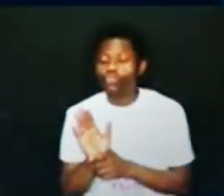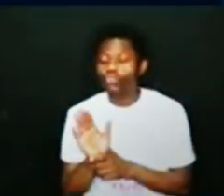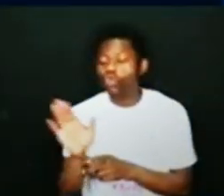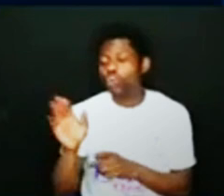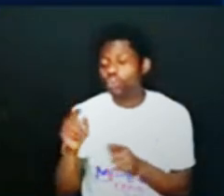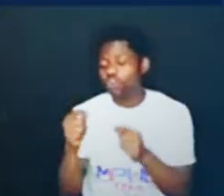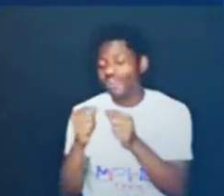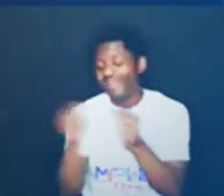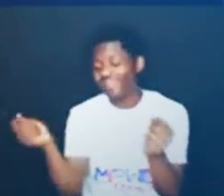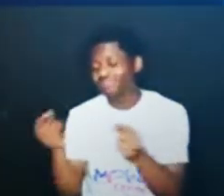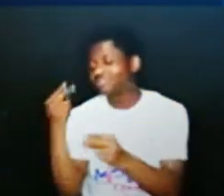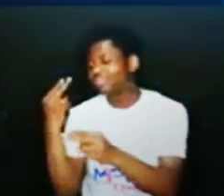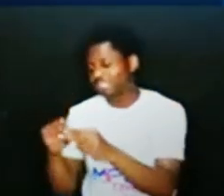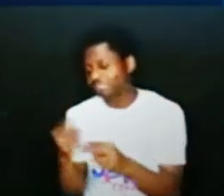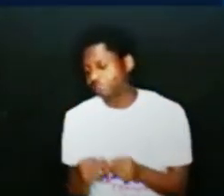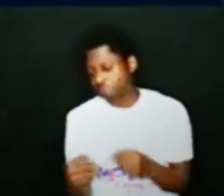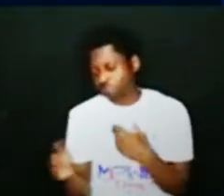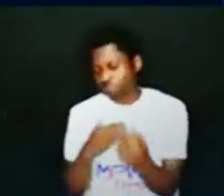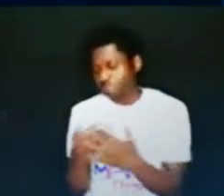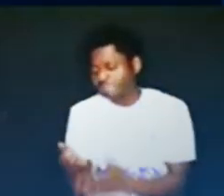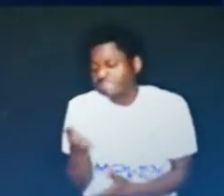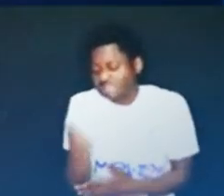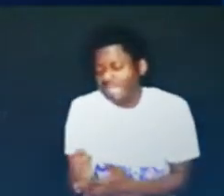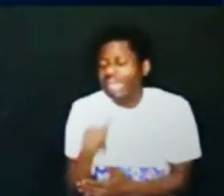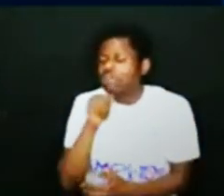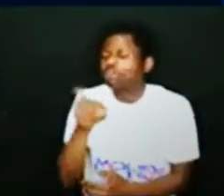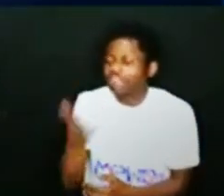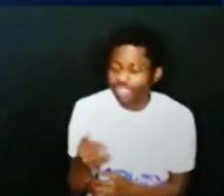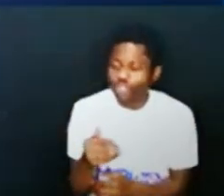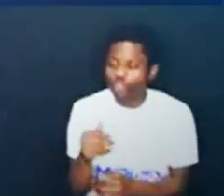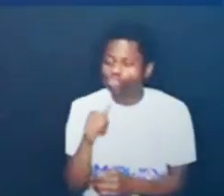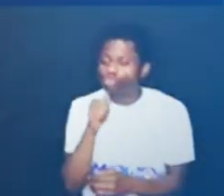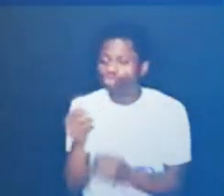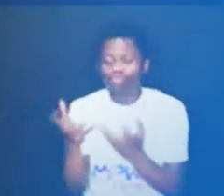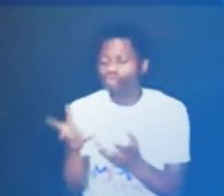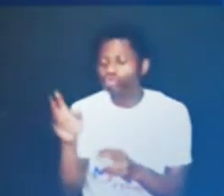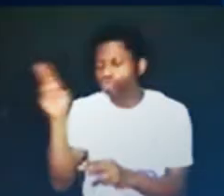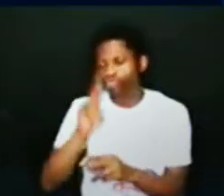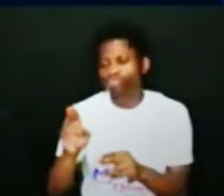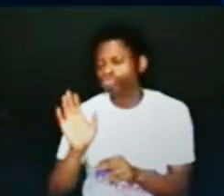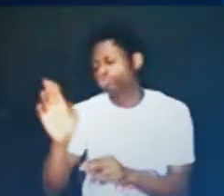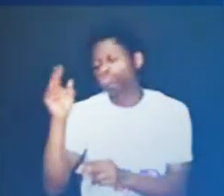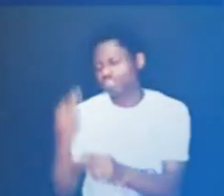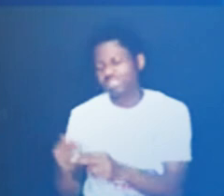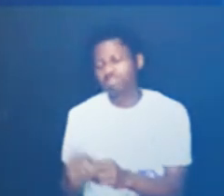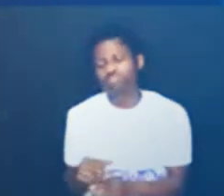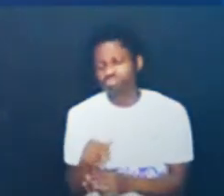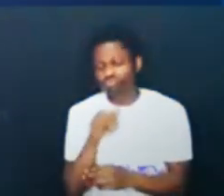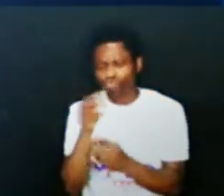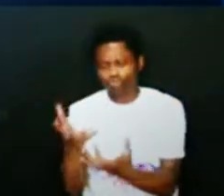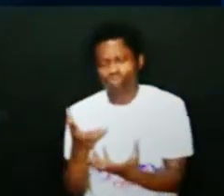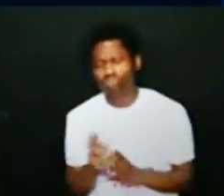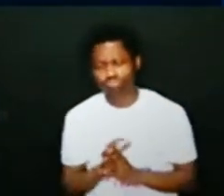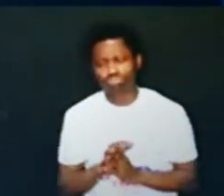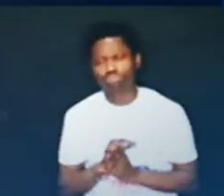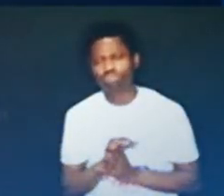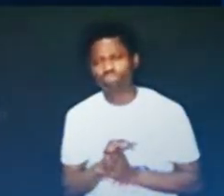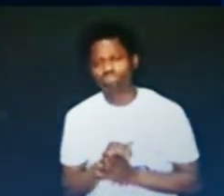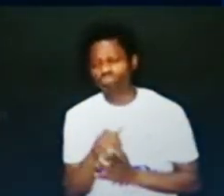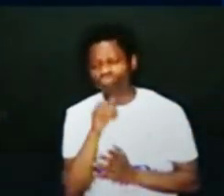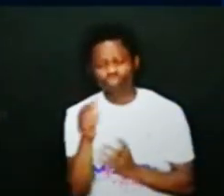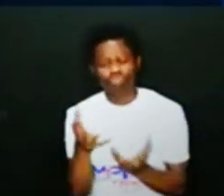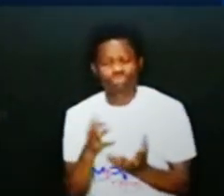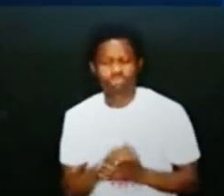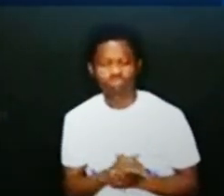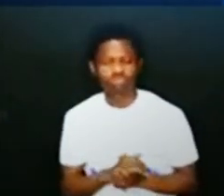are absent. Nipa wotie yawdie so no ni awodi ne yawre biribia mu no wontumi bodin krampo so wo so ni